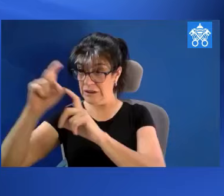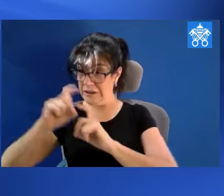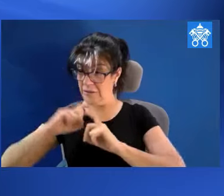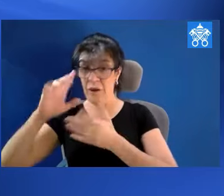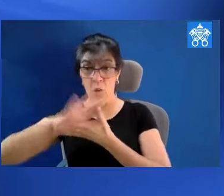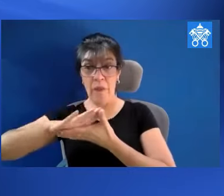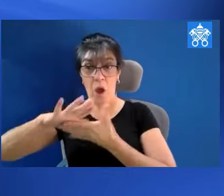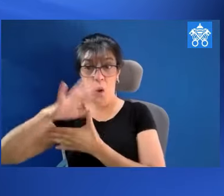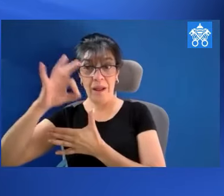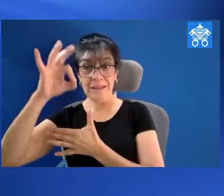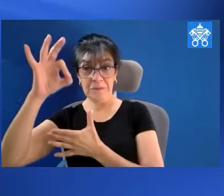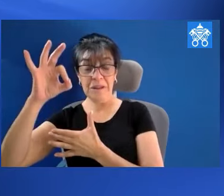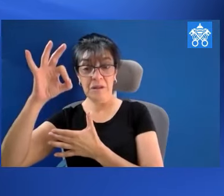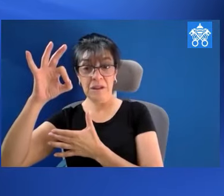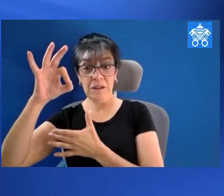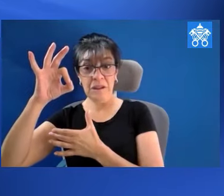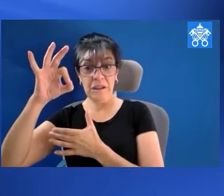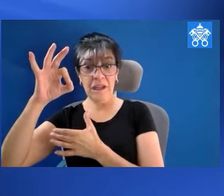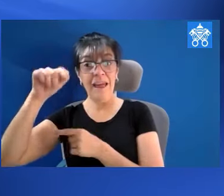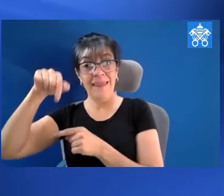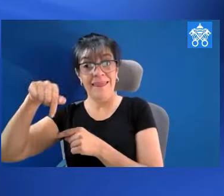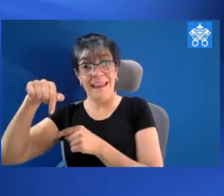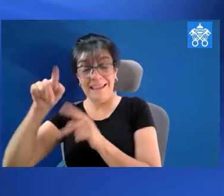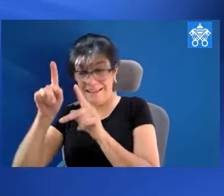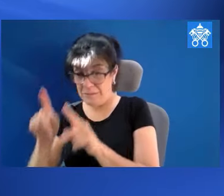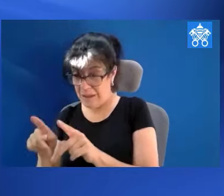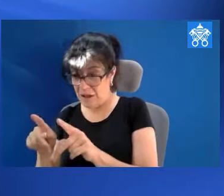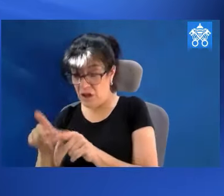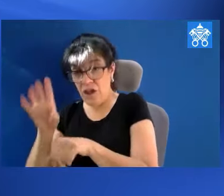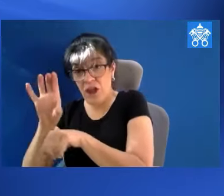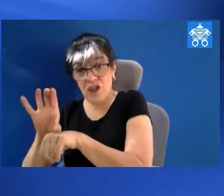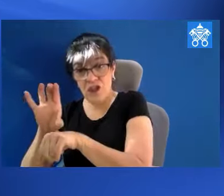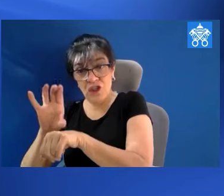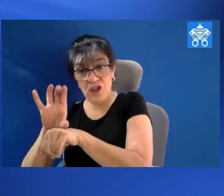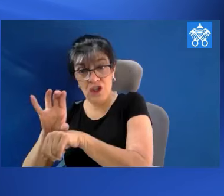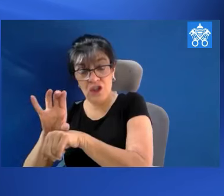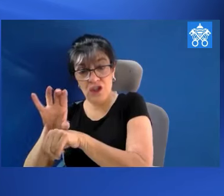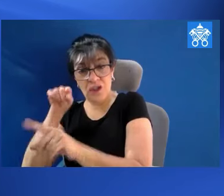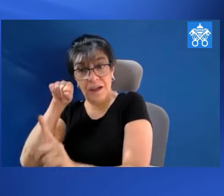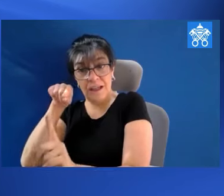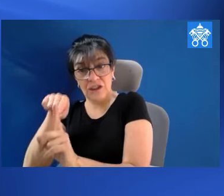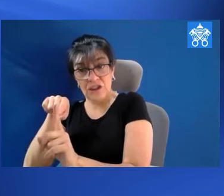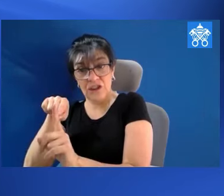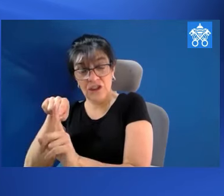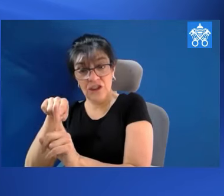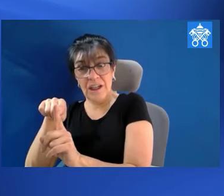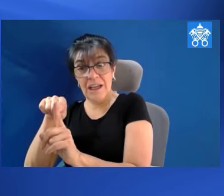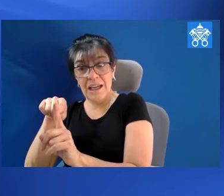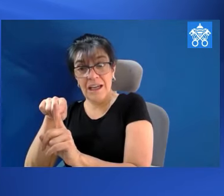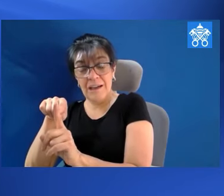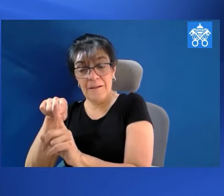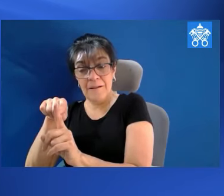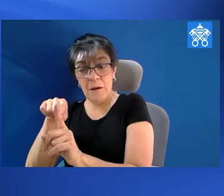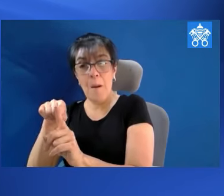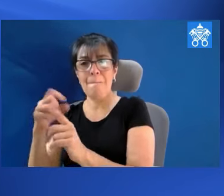is gifted with the Holy Spirit, for this reason, she is inspired